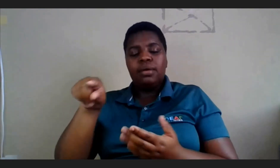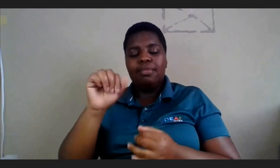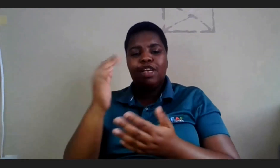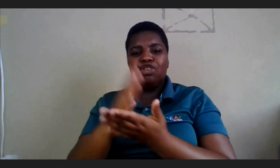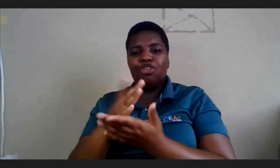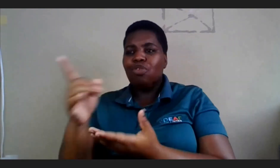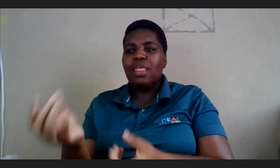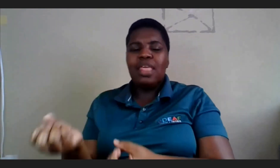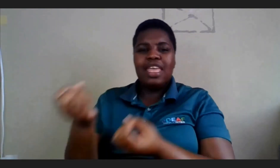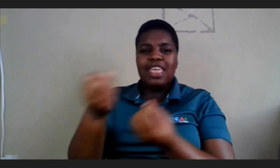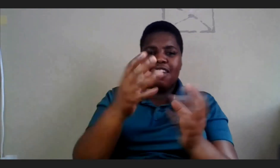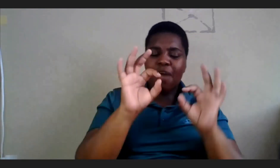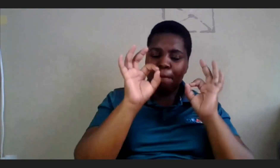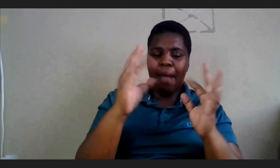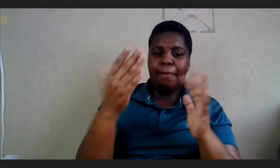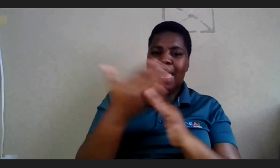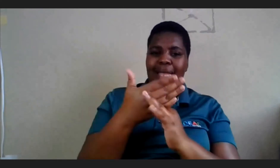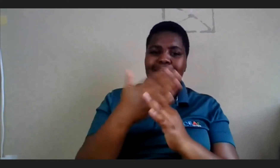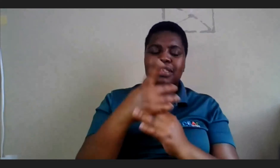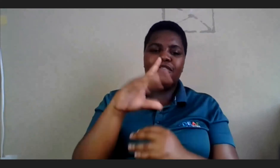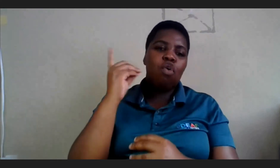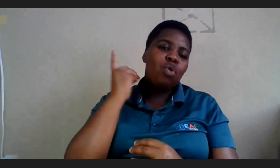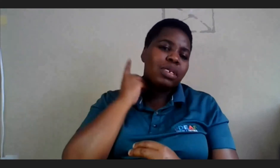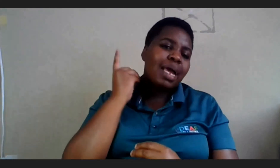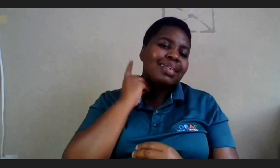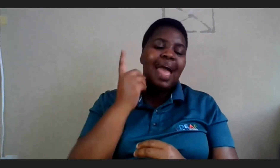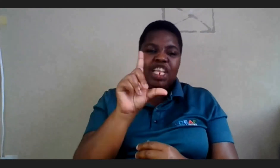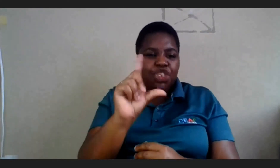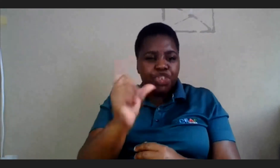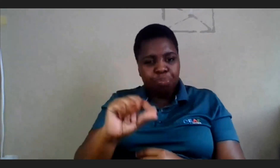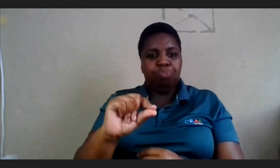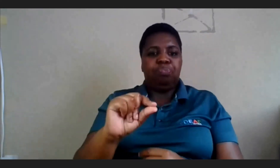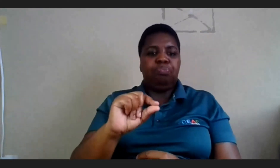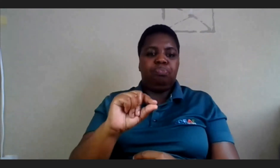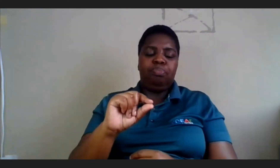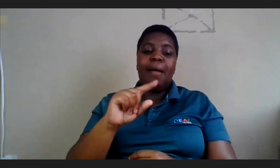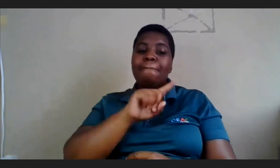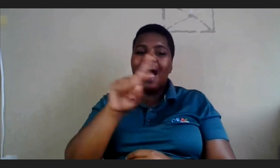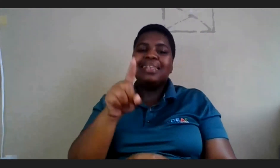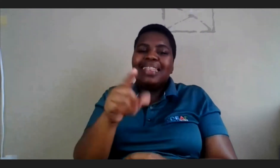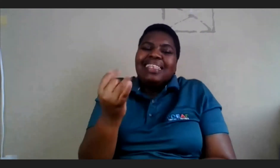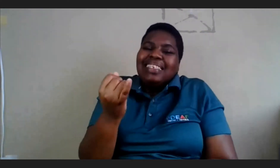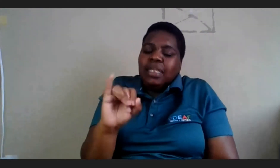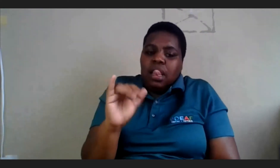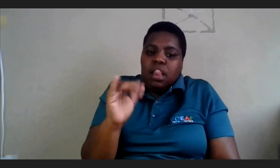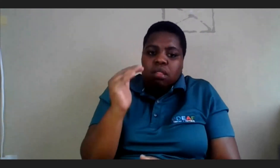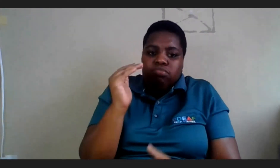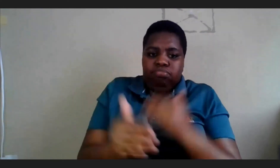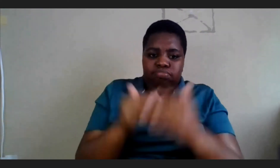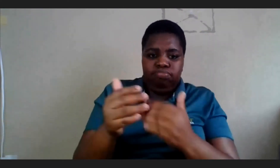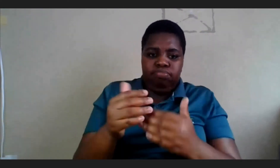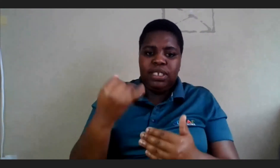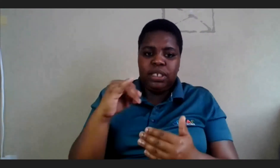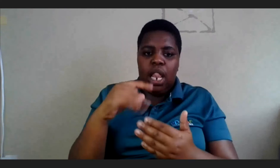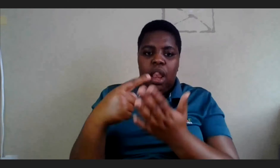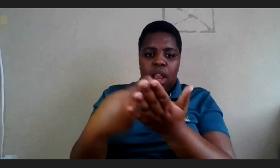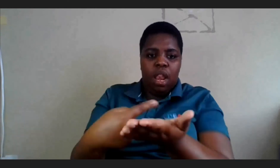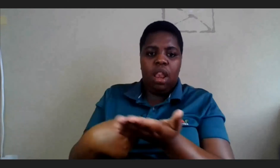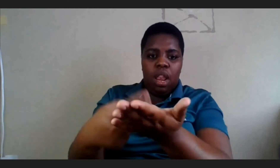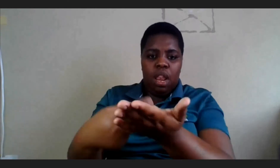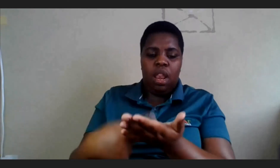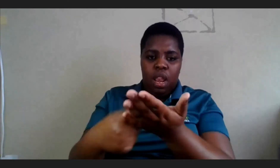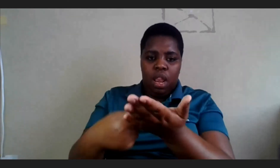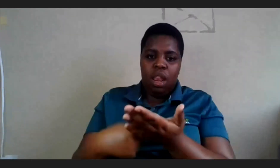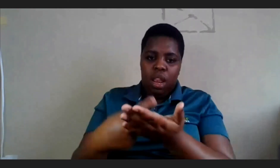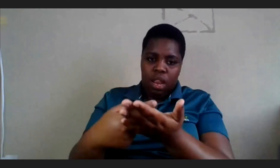providing access to data at a lower cost, but that is still a process that's underway. So I just wanted to